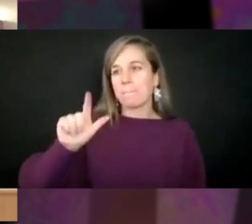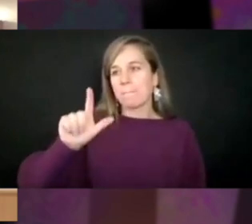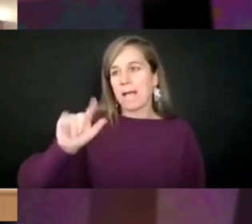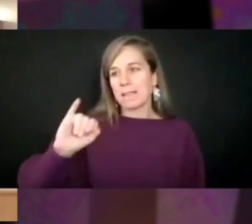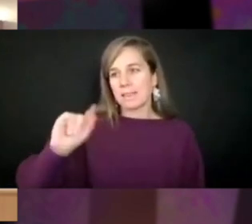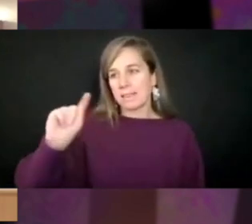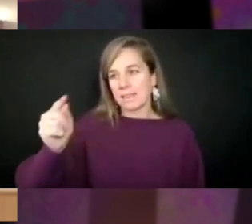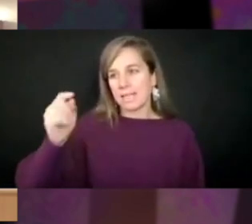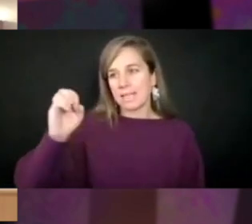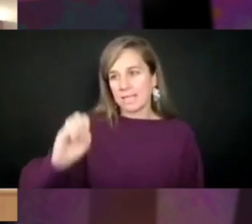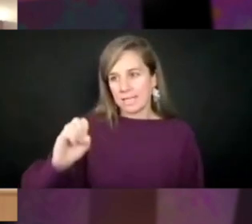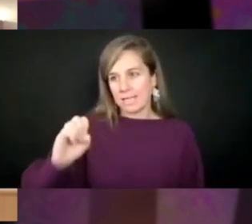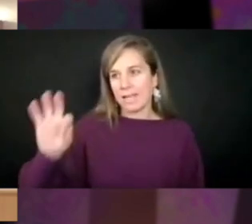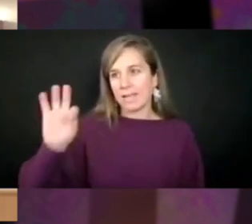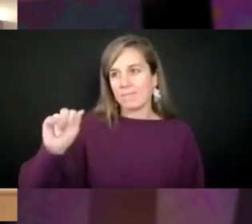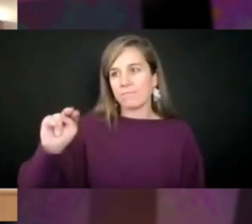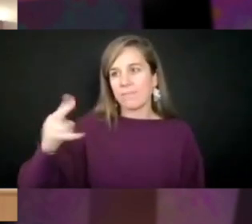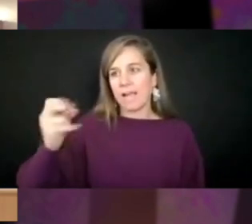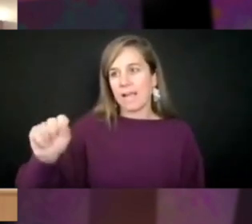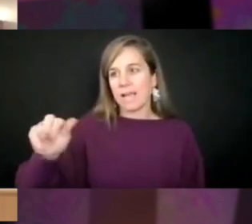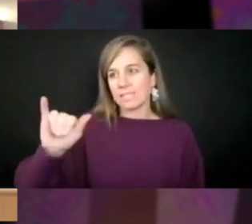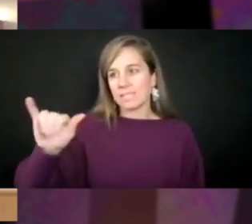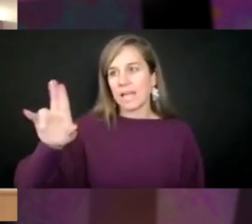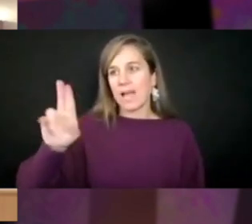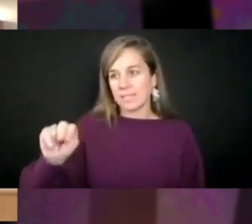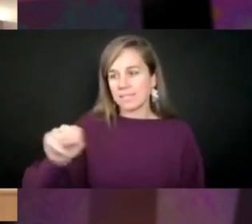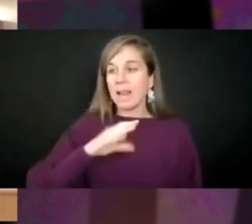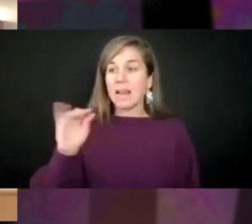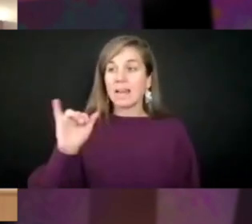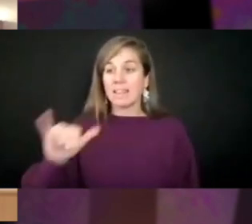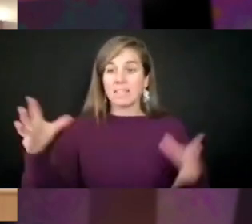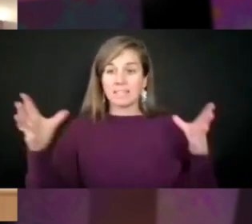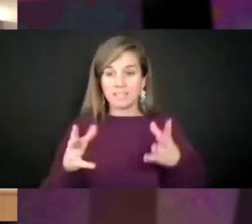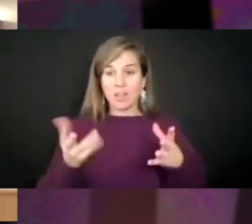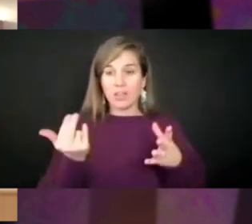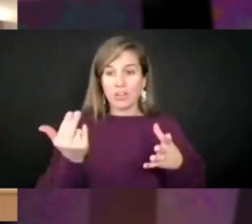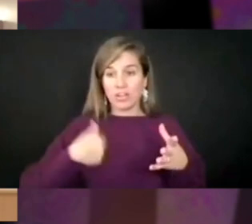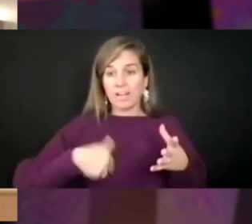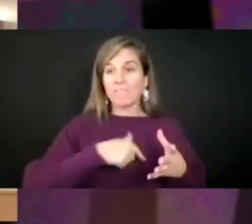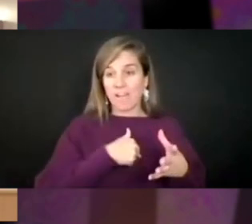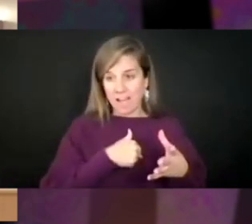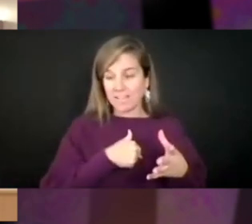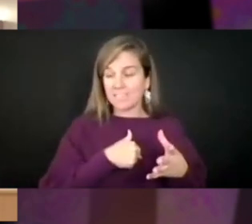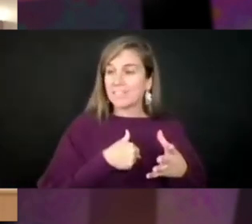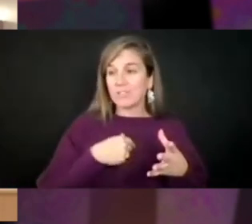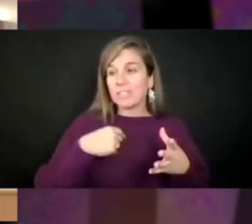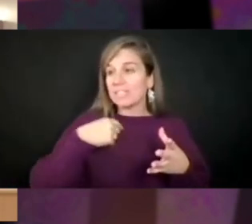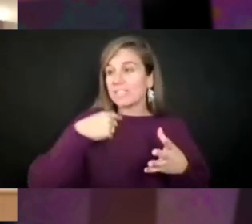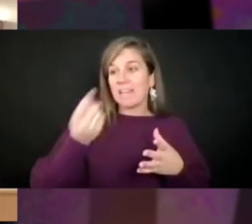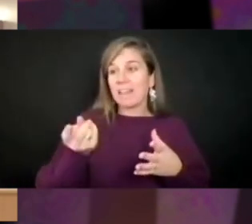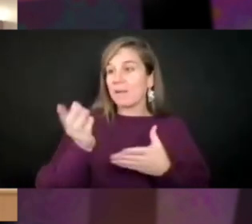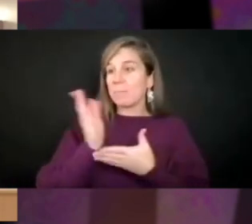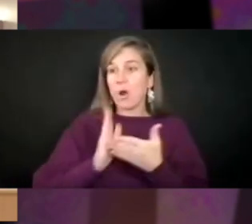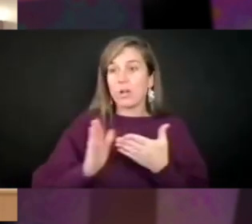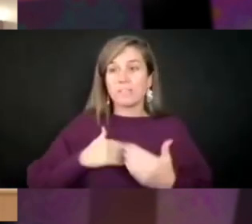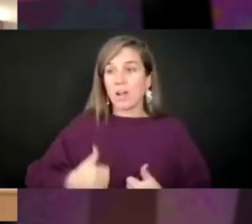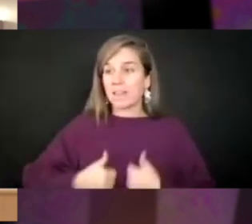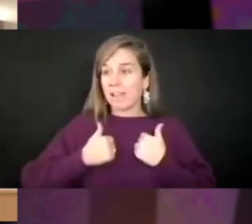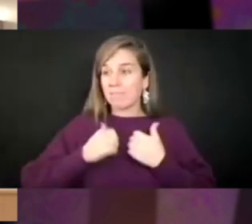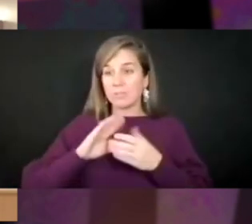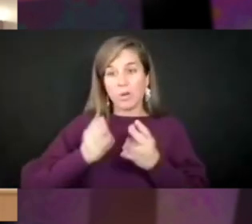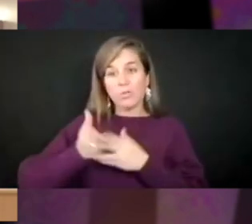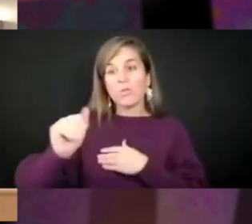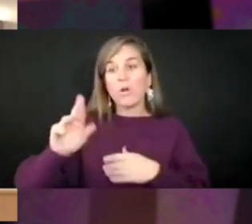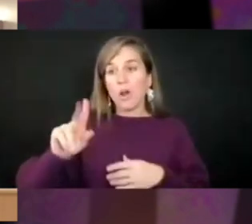Fanhasuzan. And it is 13 of us telling parts of our life